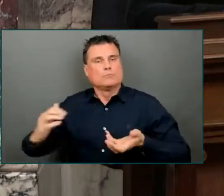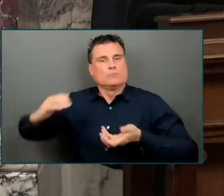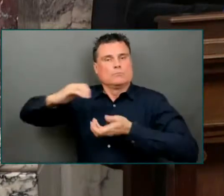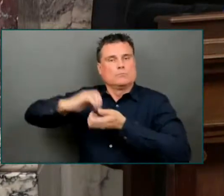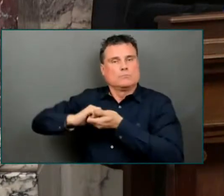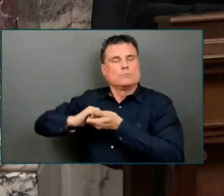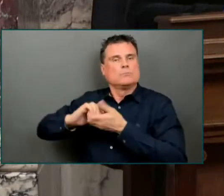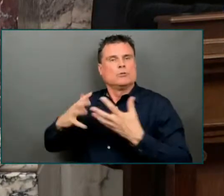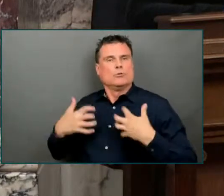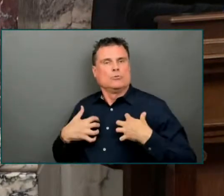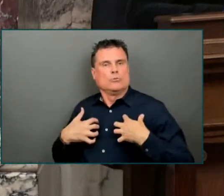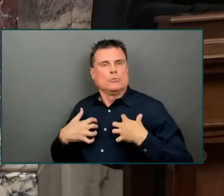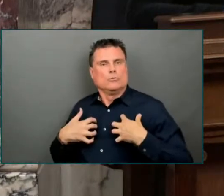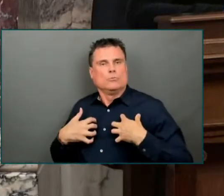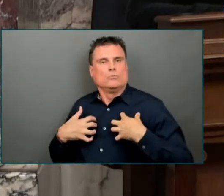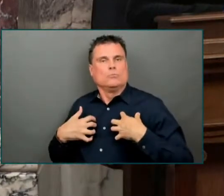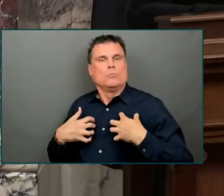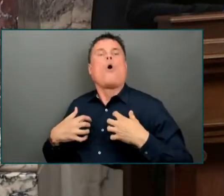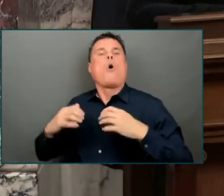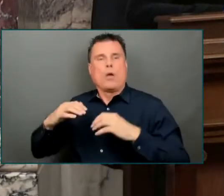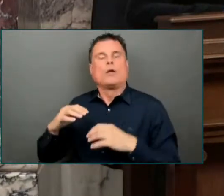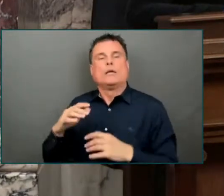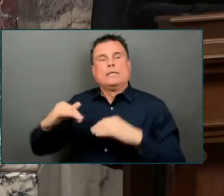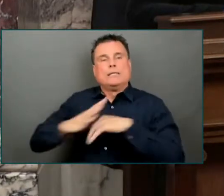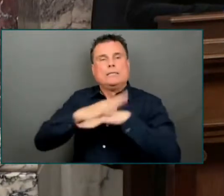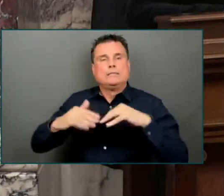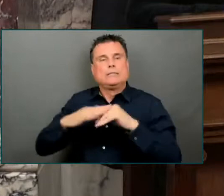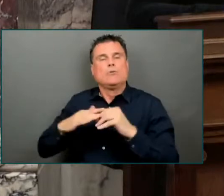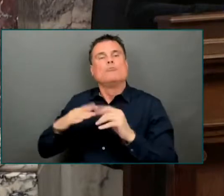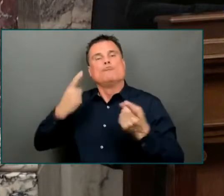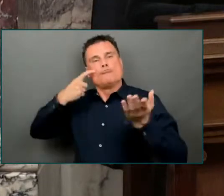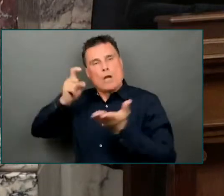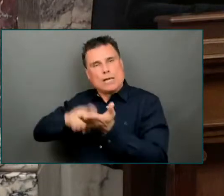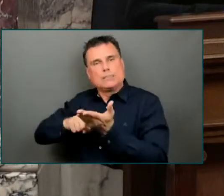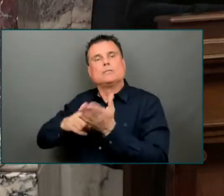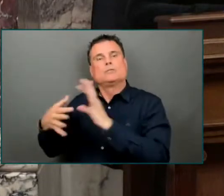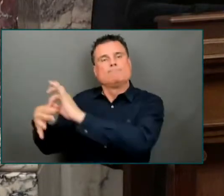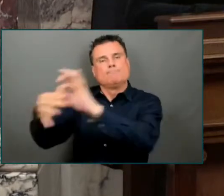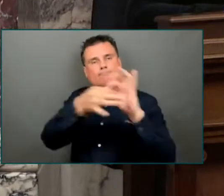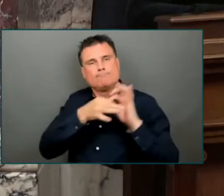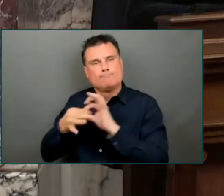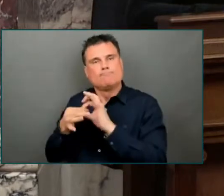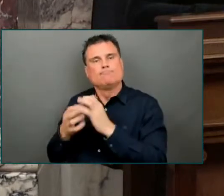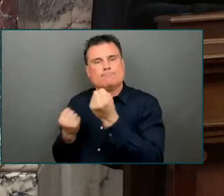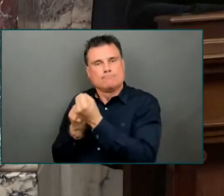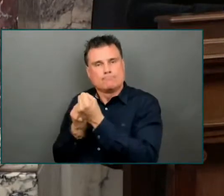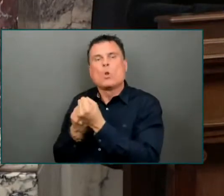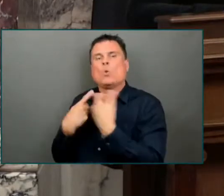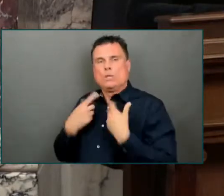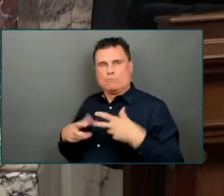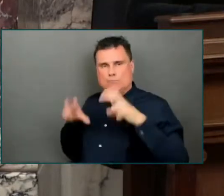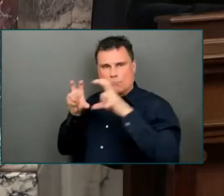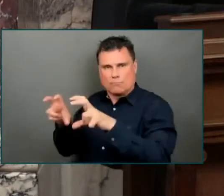language revitalization with Indigenous peoples, to the historic commitment to share as much as $3 billion with First Nations over 25 years.